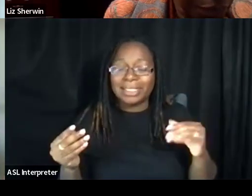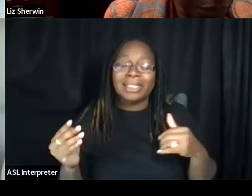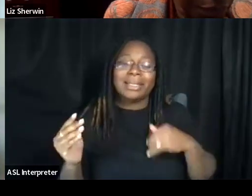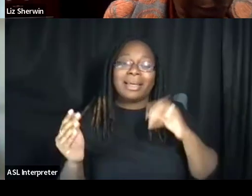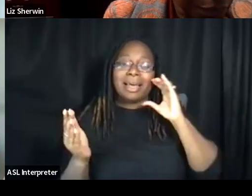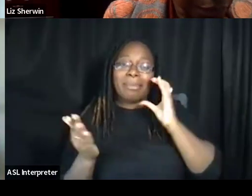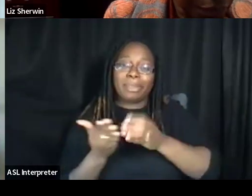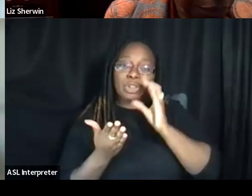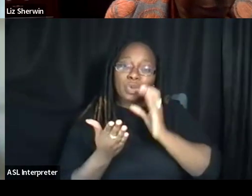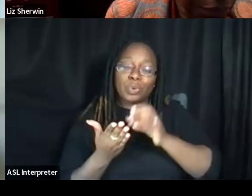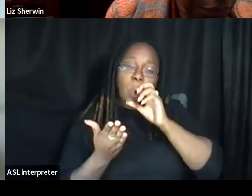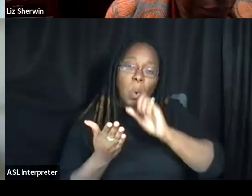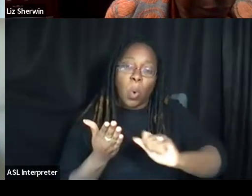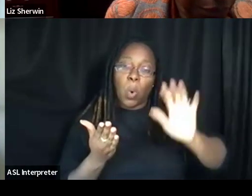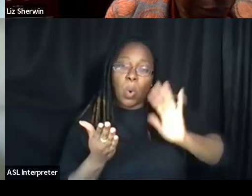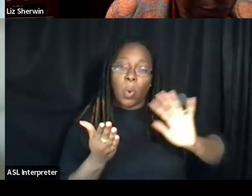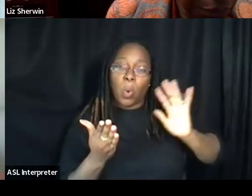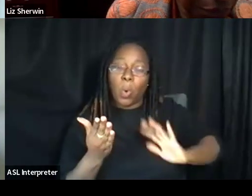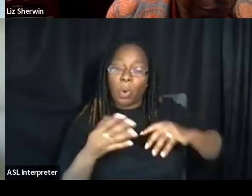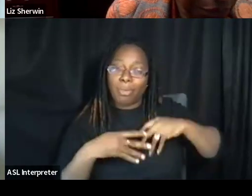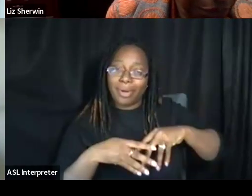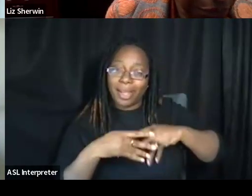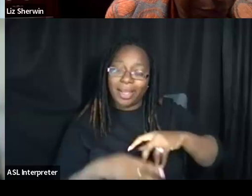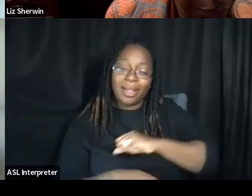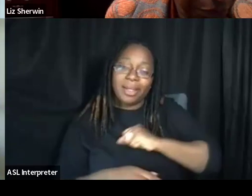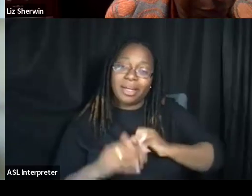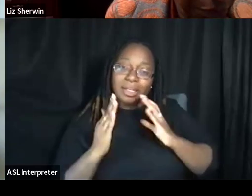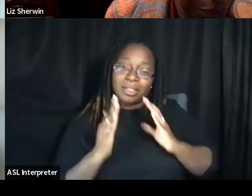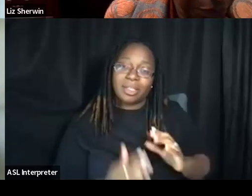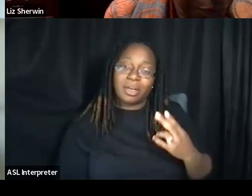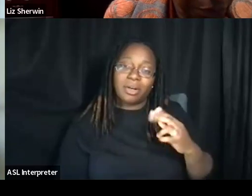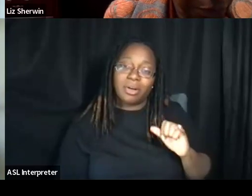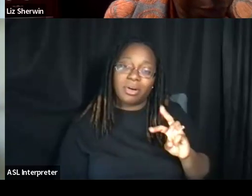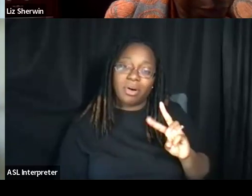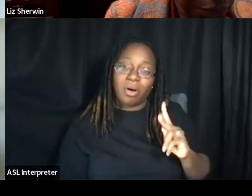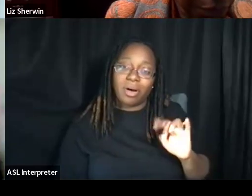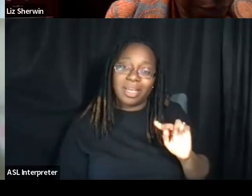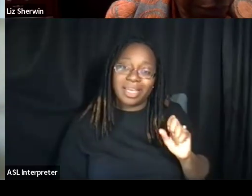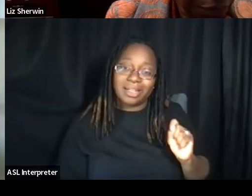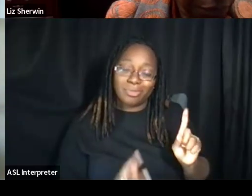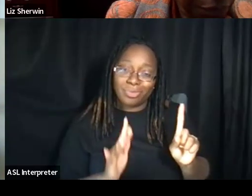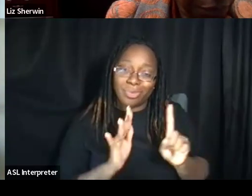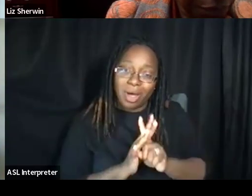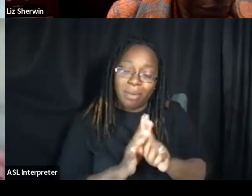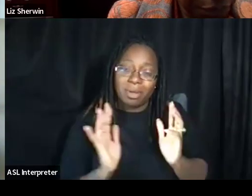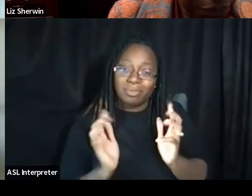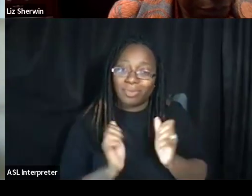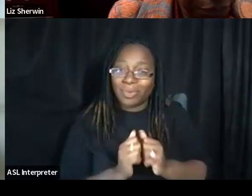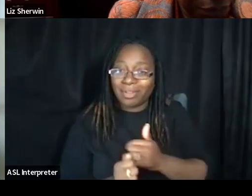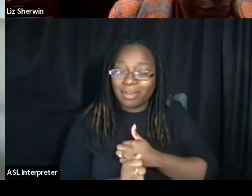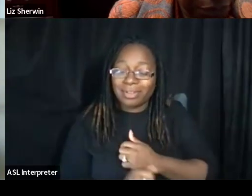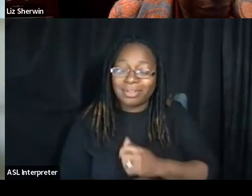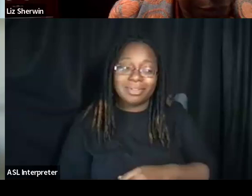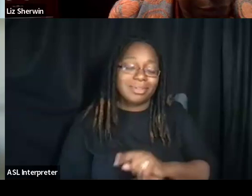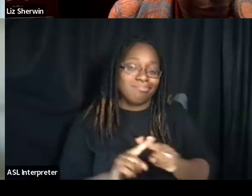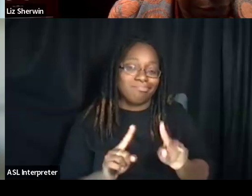old parades. We had Senator Harkin came in and spoke to all of us, a bunch of different advocates